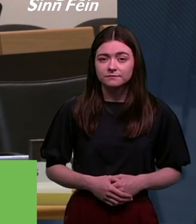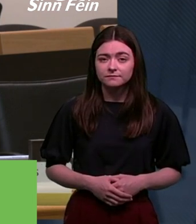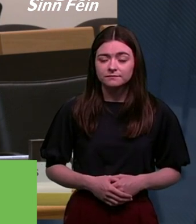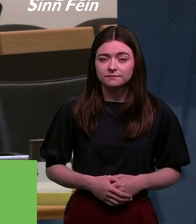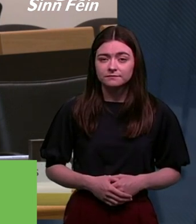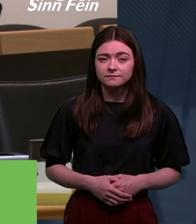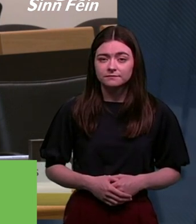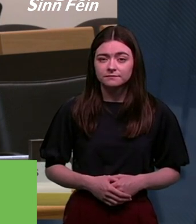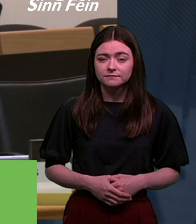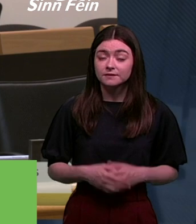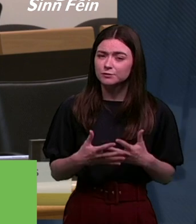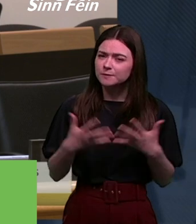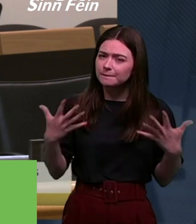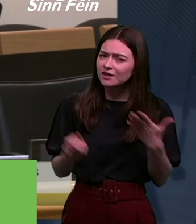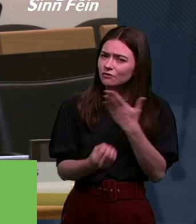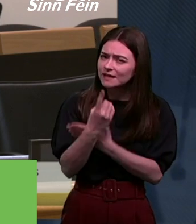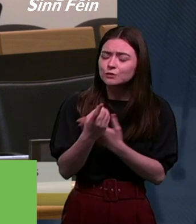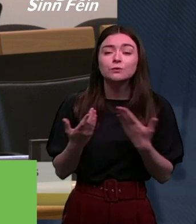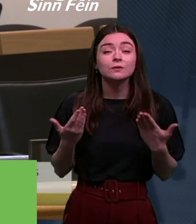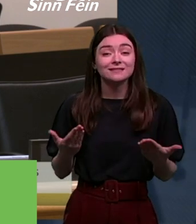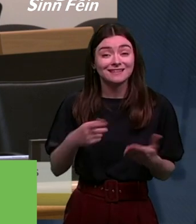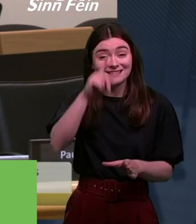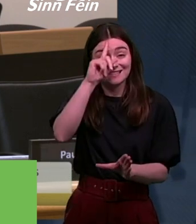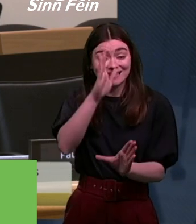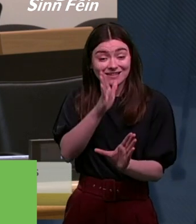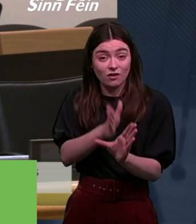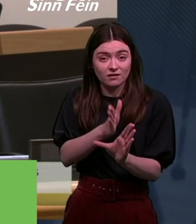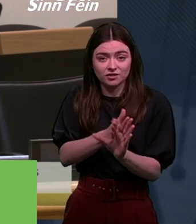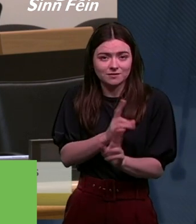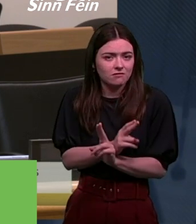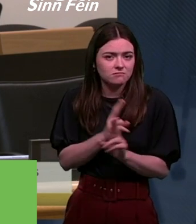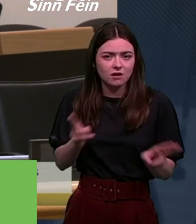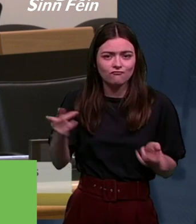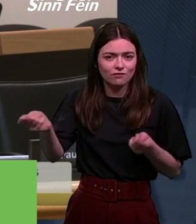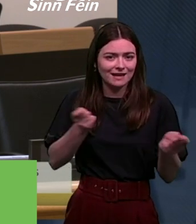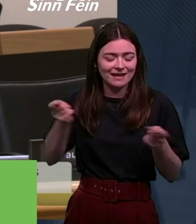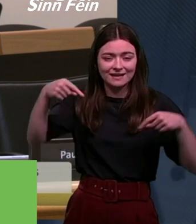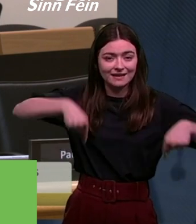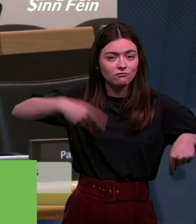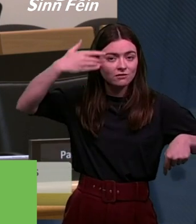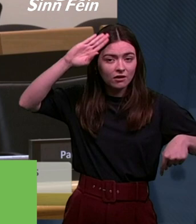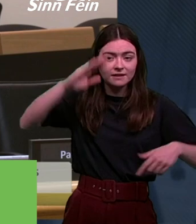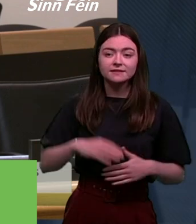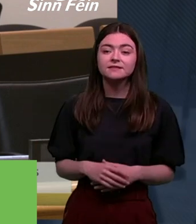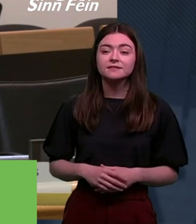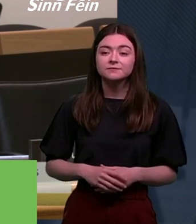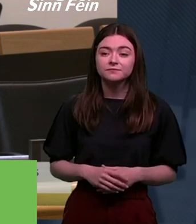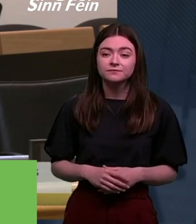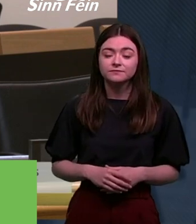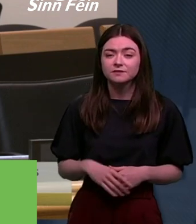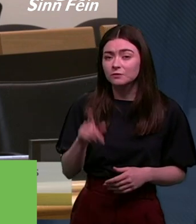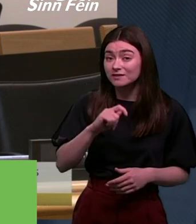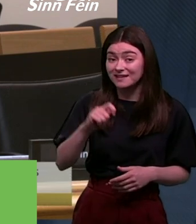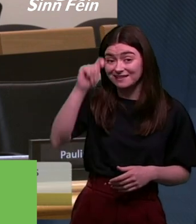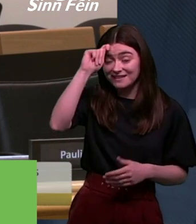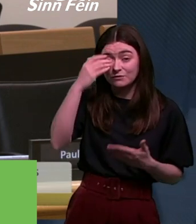bigger issue as well is that psychologists are not regulated in this country. So, I mean, until I think there